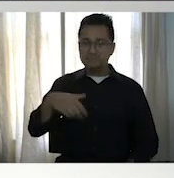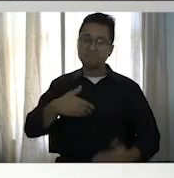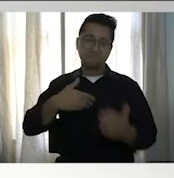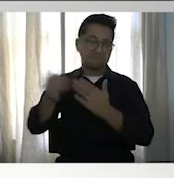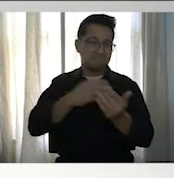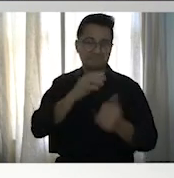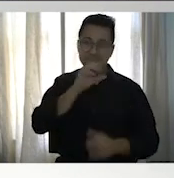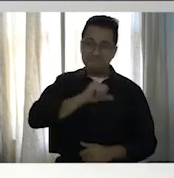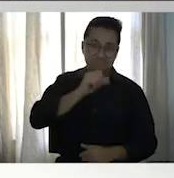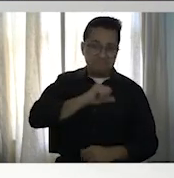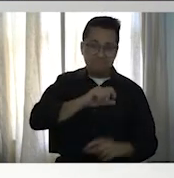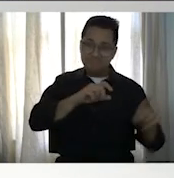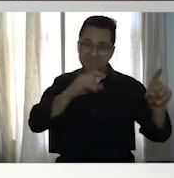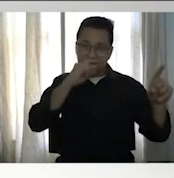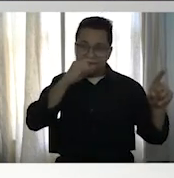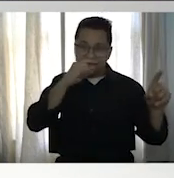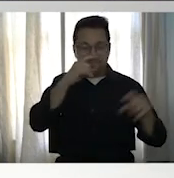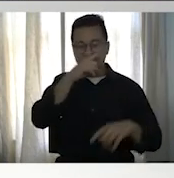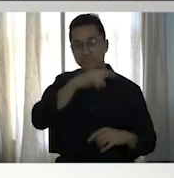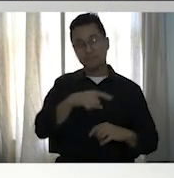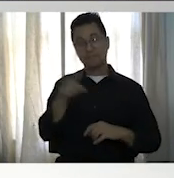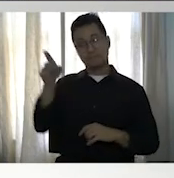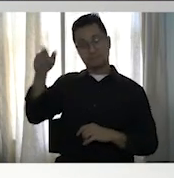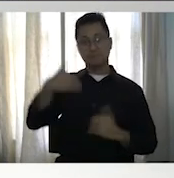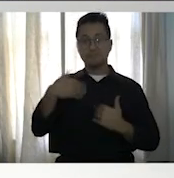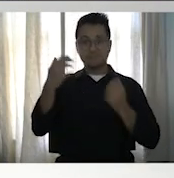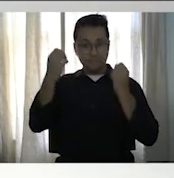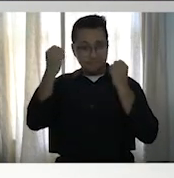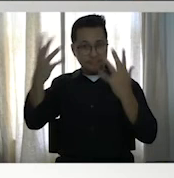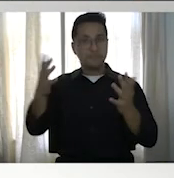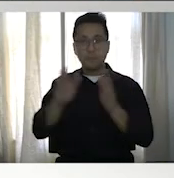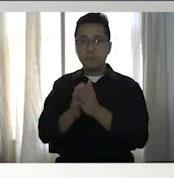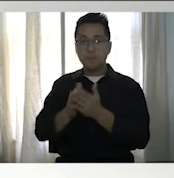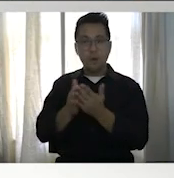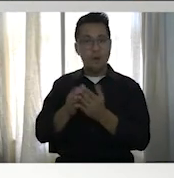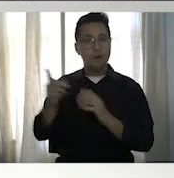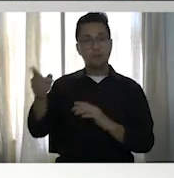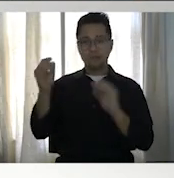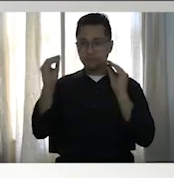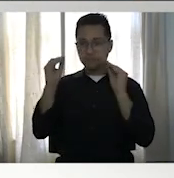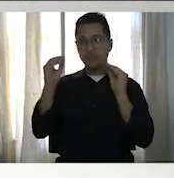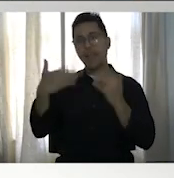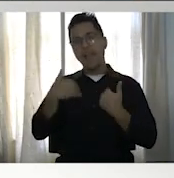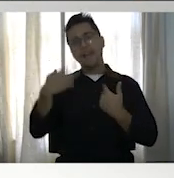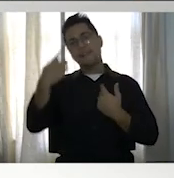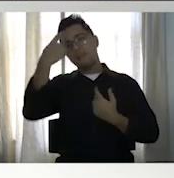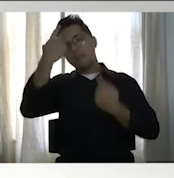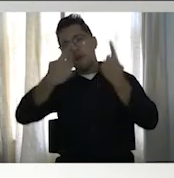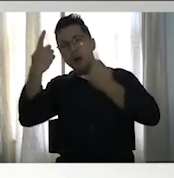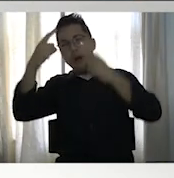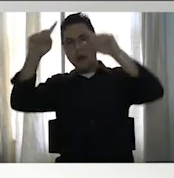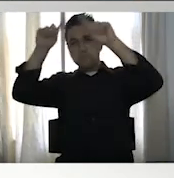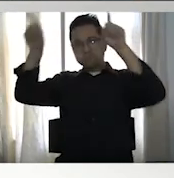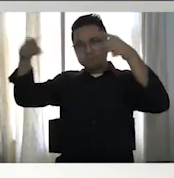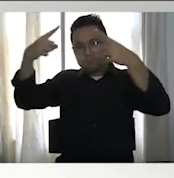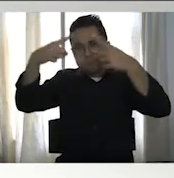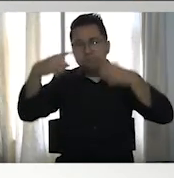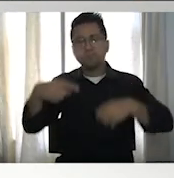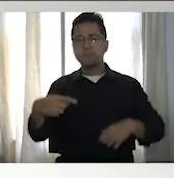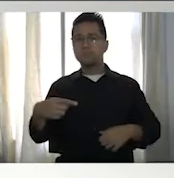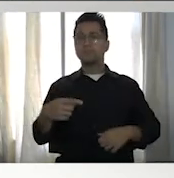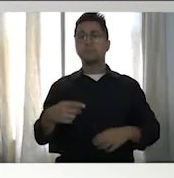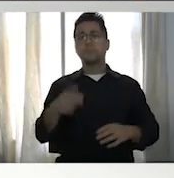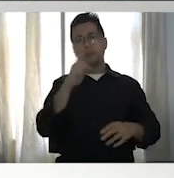what age your child is. He has a lot of books that have they have thought bubbles and talking bubbles, but